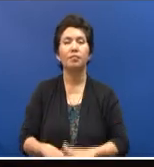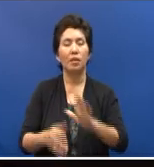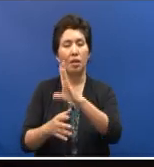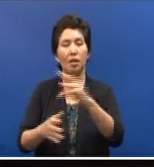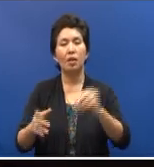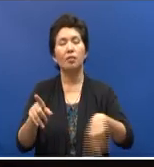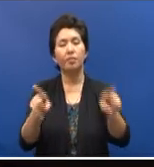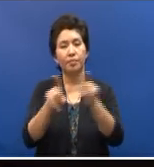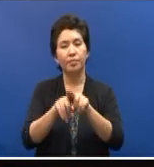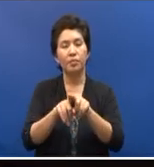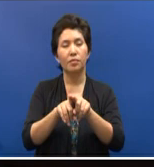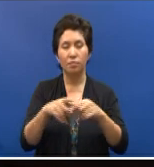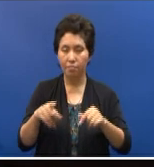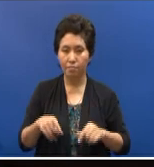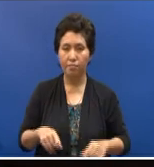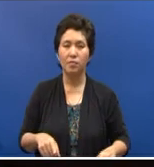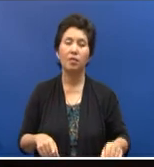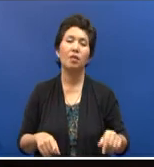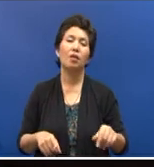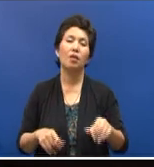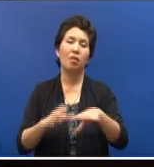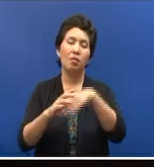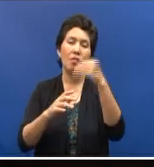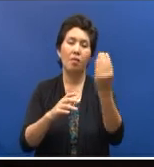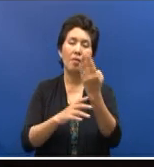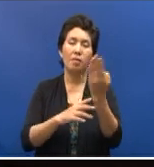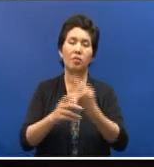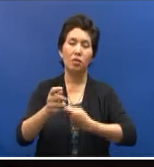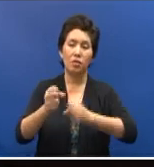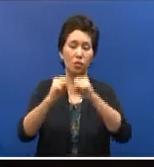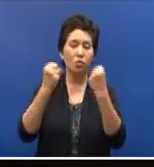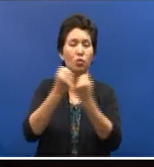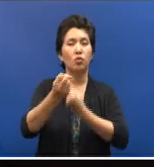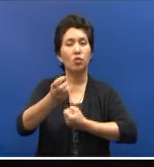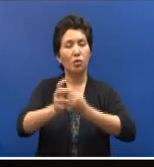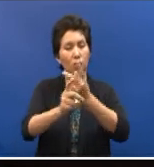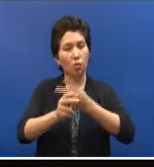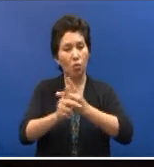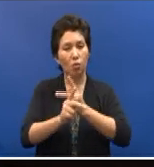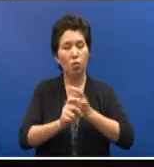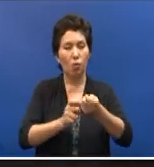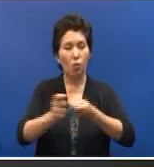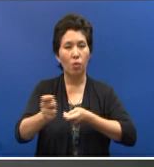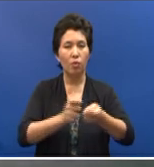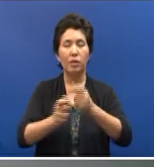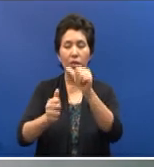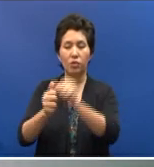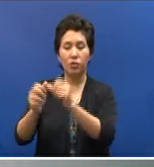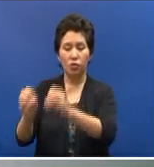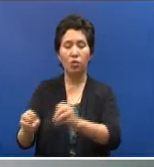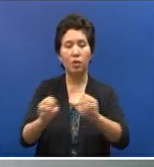Okay, and then there are also informal means of social control that is based on age